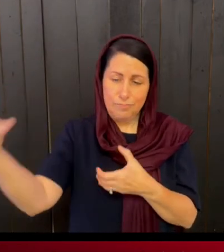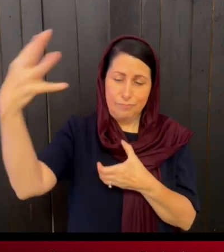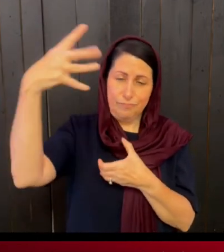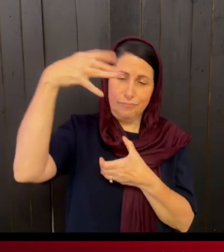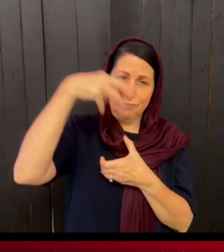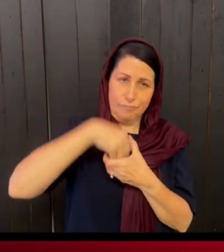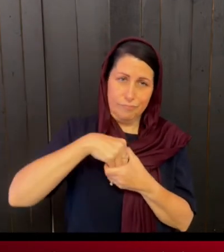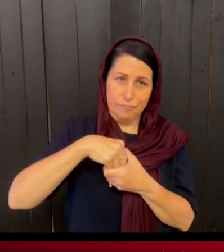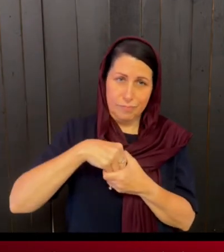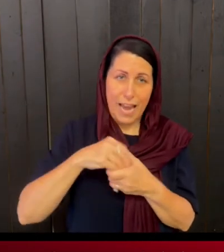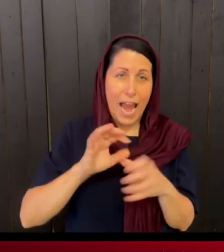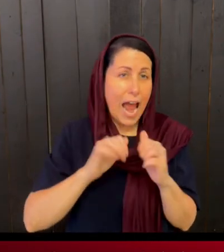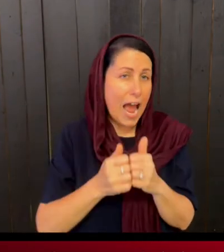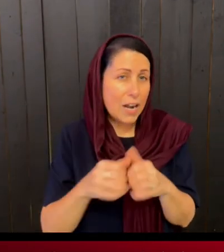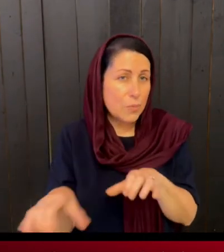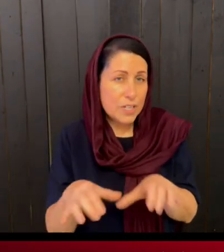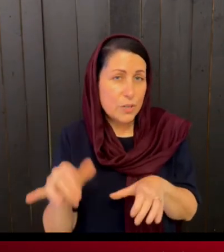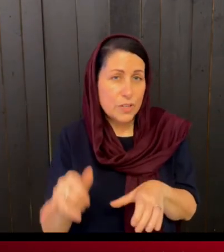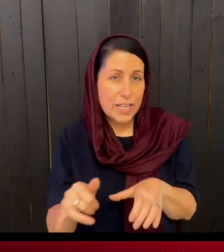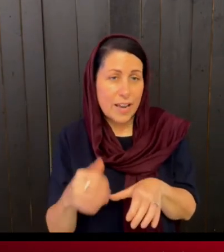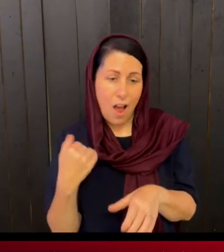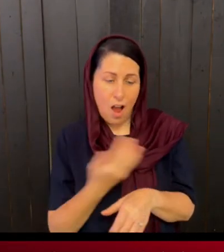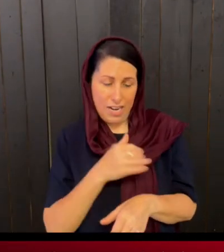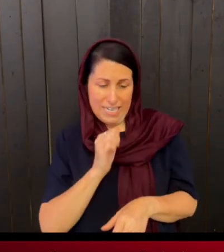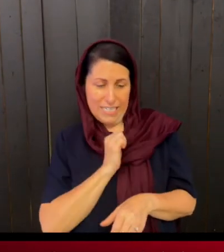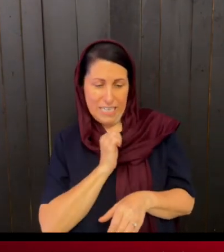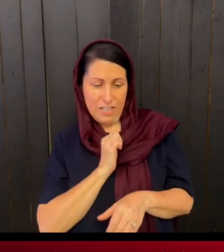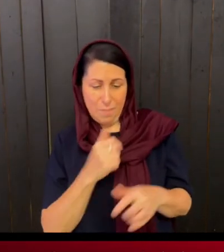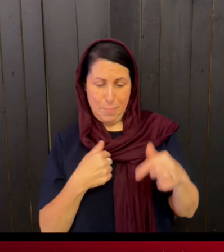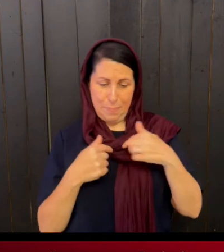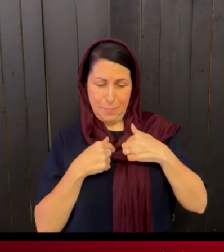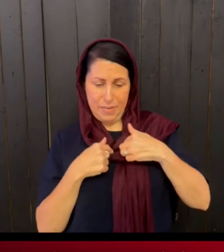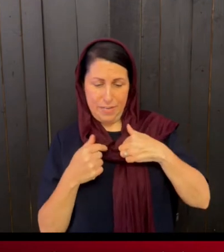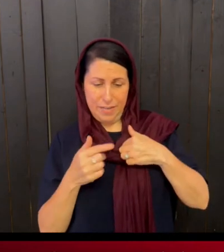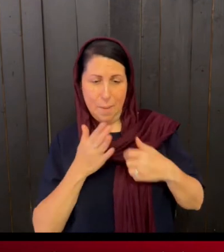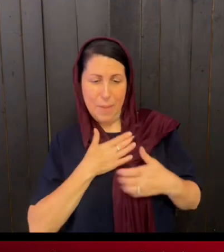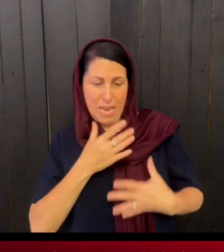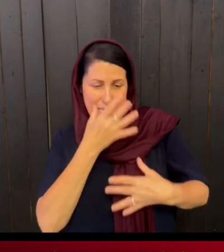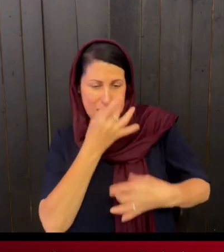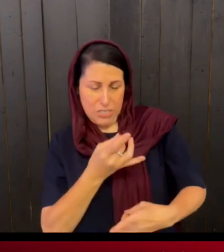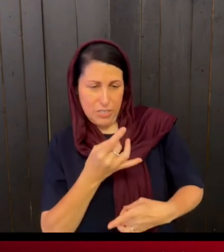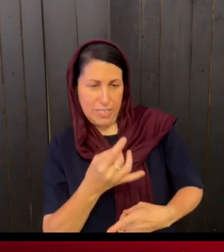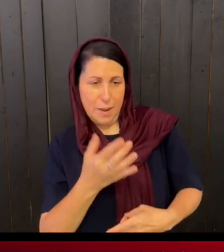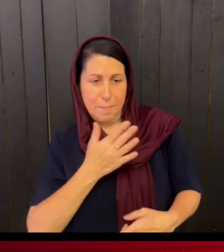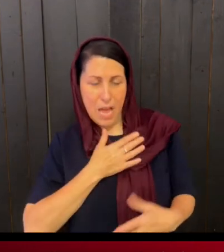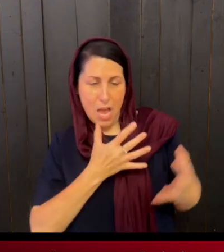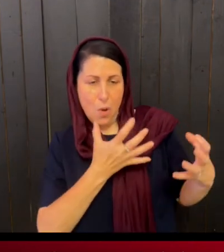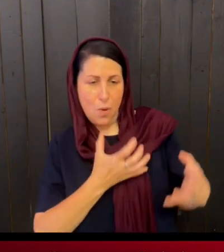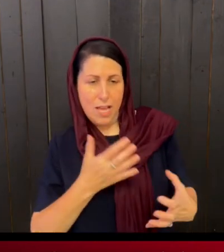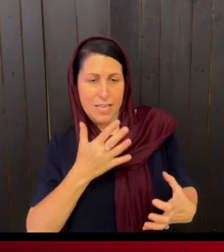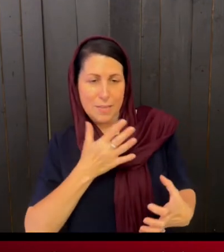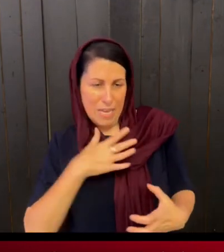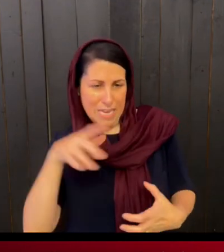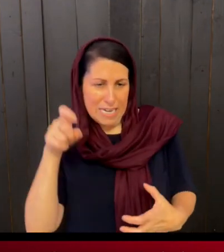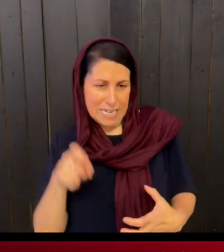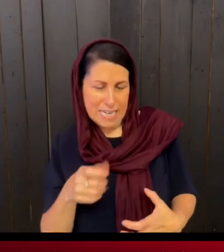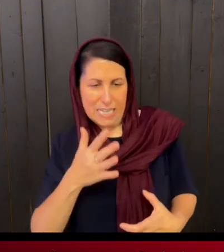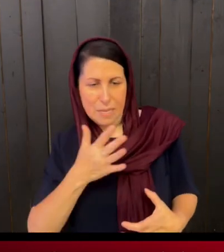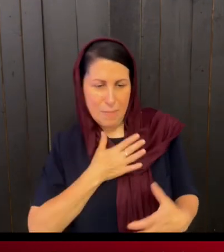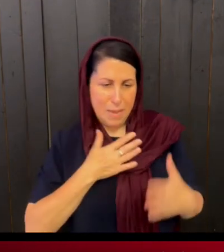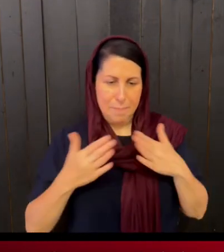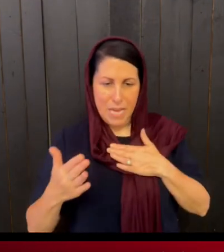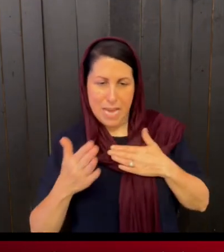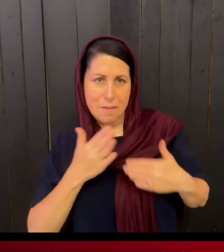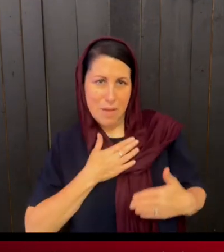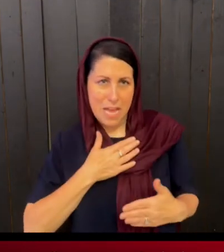getting, you know, our just self-interest, our selfishness, sometimes it's